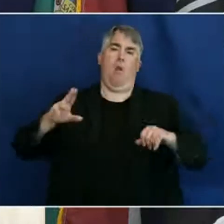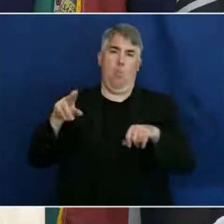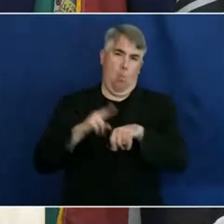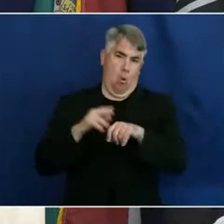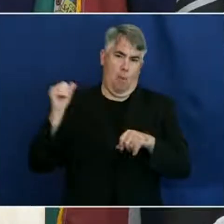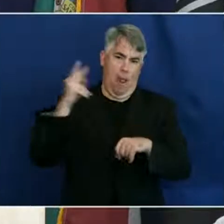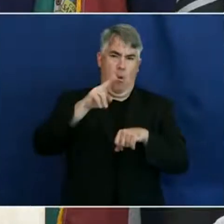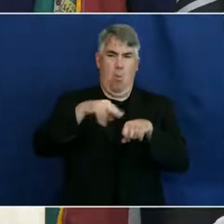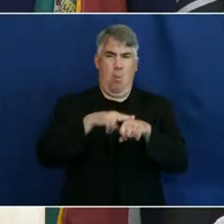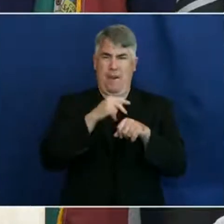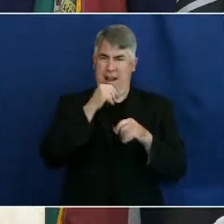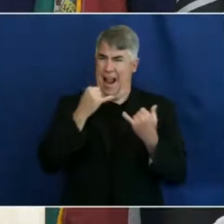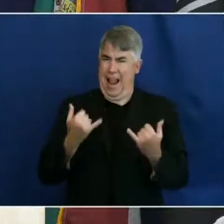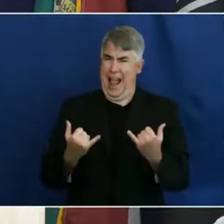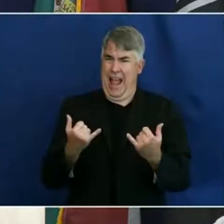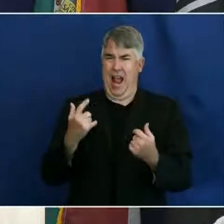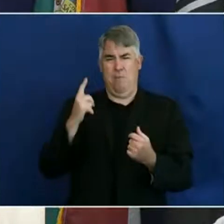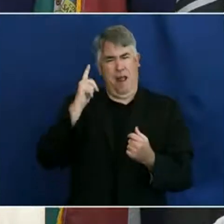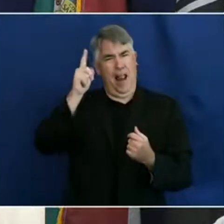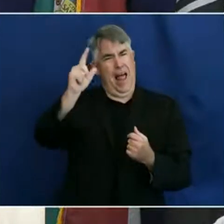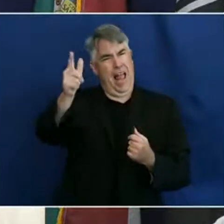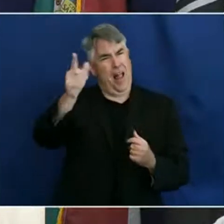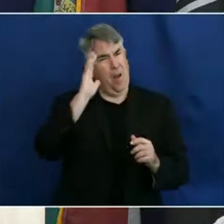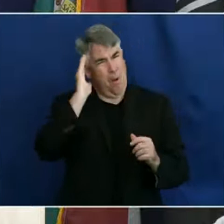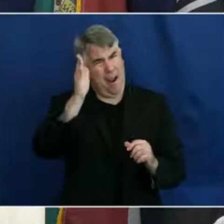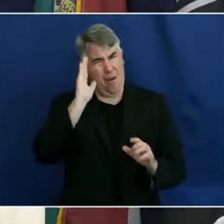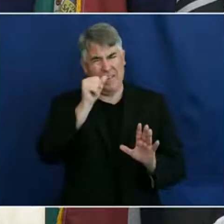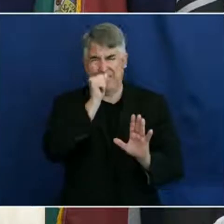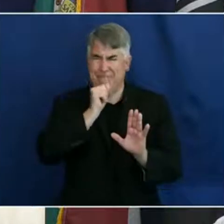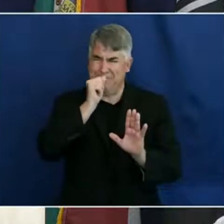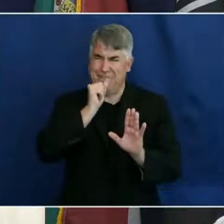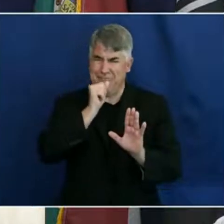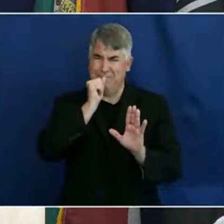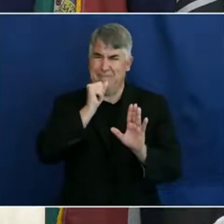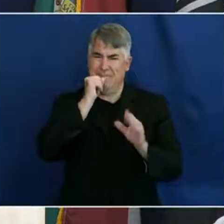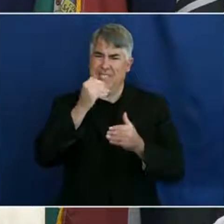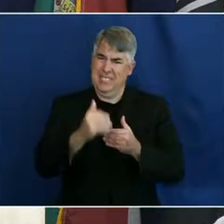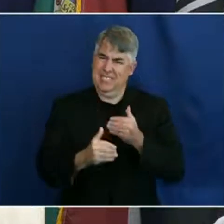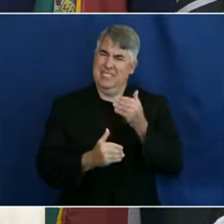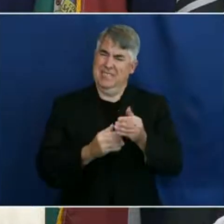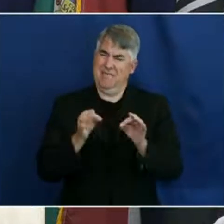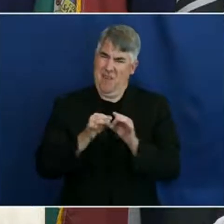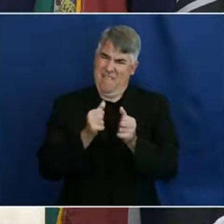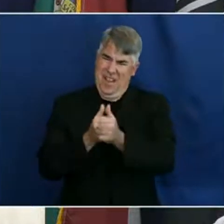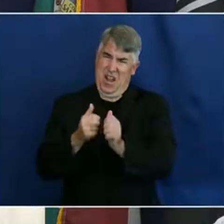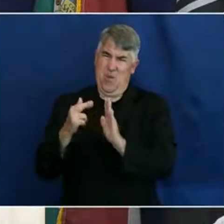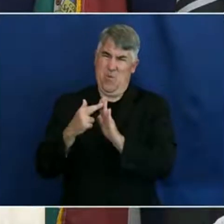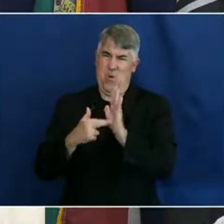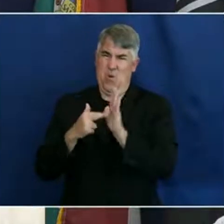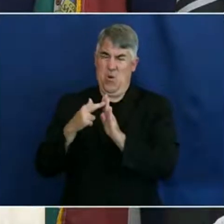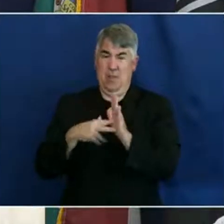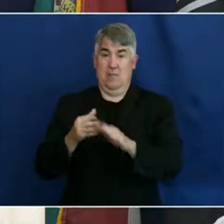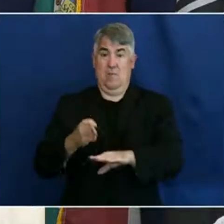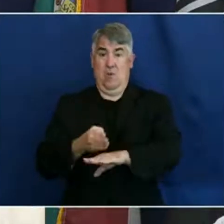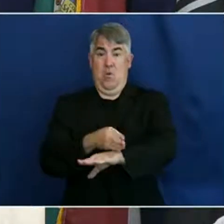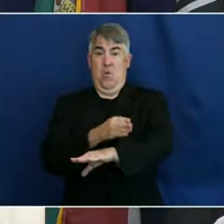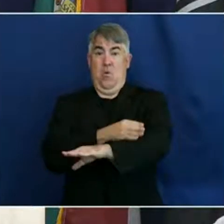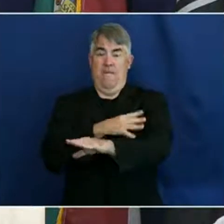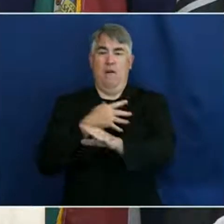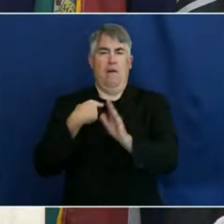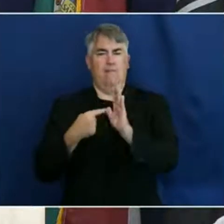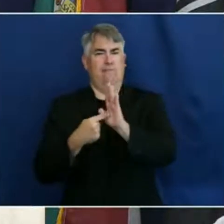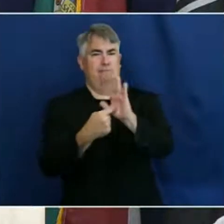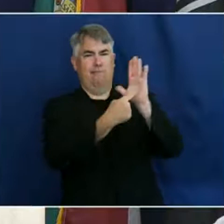that we've done over the course of the last year. And we want to continue to move forward and be a model and an